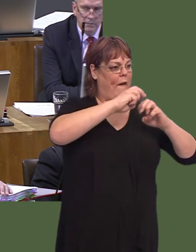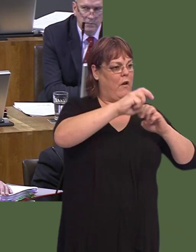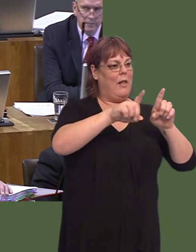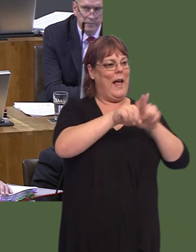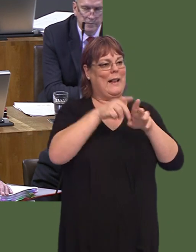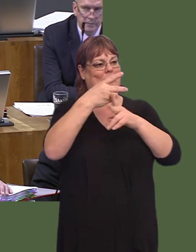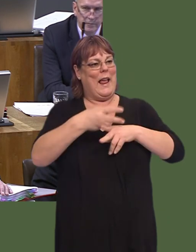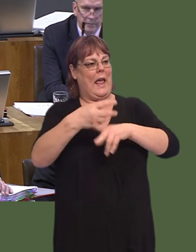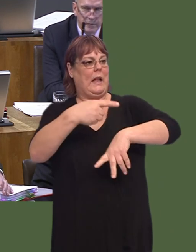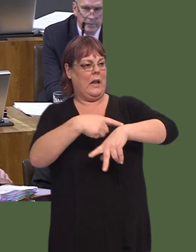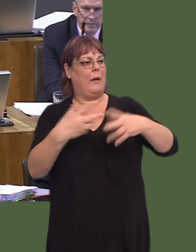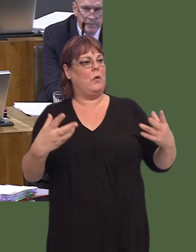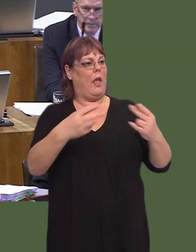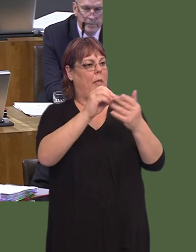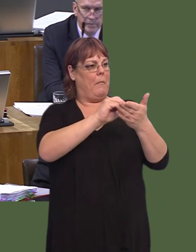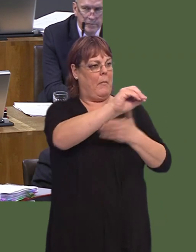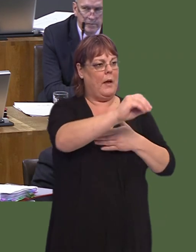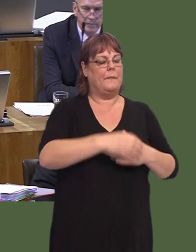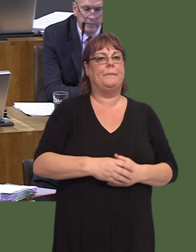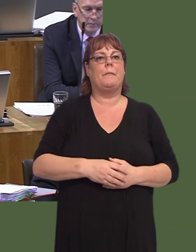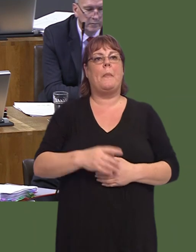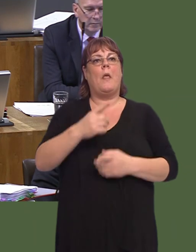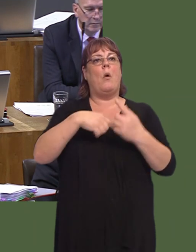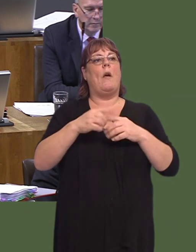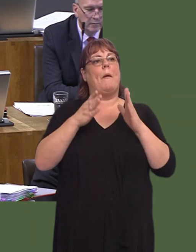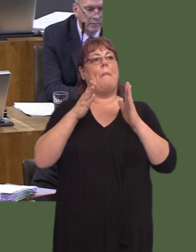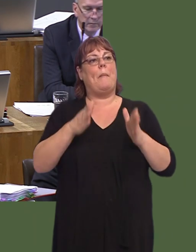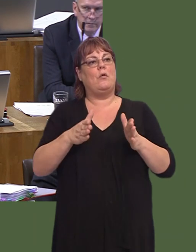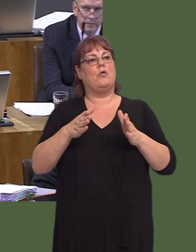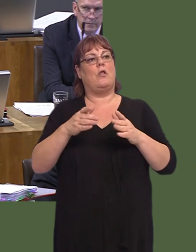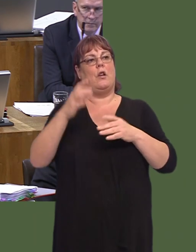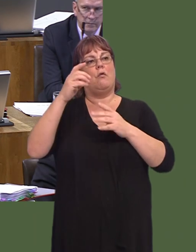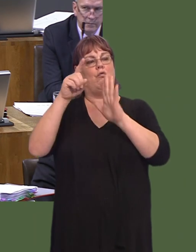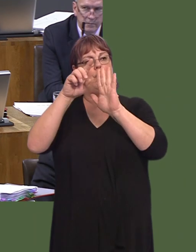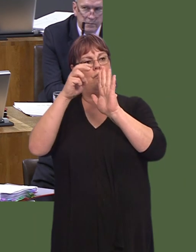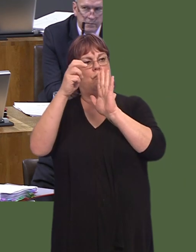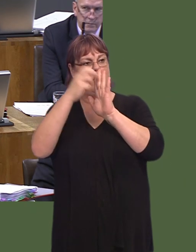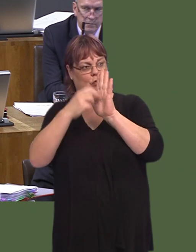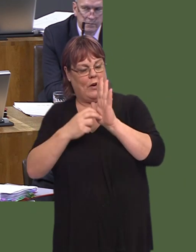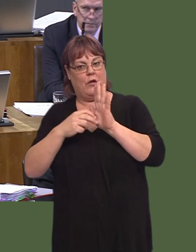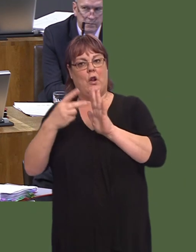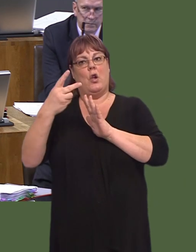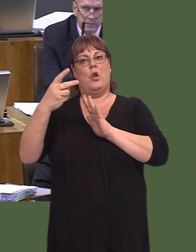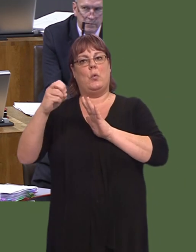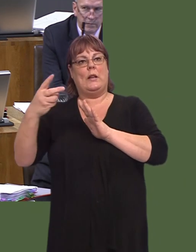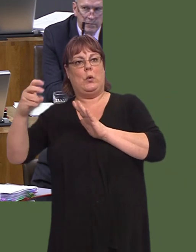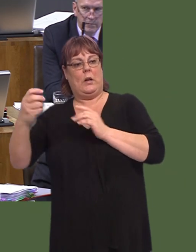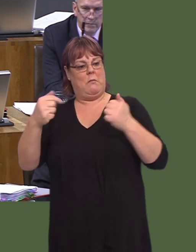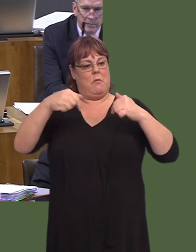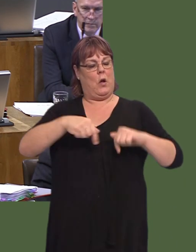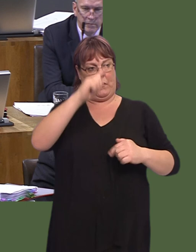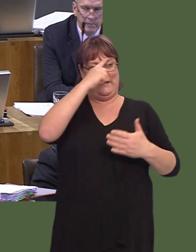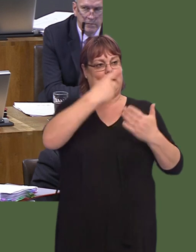to domiciliary care workers on a voluntary basis from 2018, ahead of the mandatory registration from 2020, and that's an essential